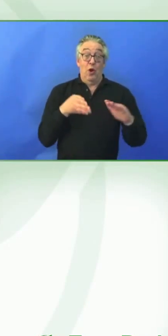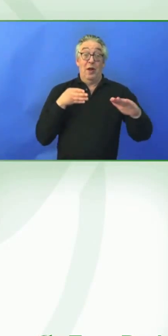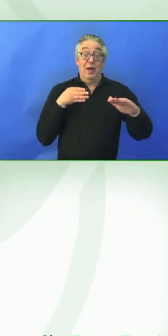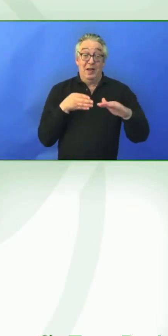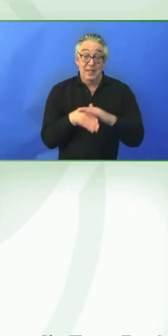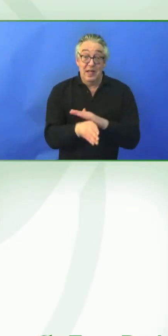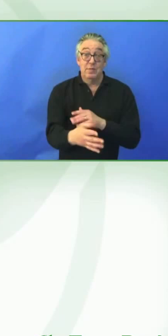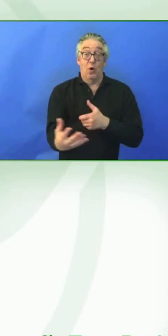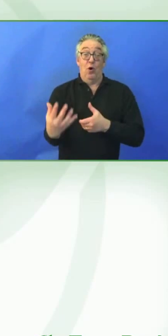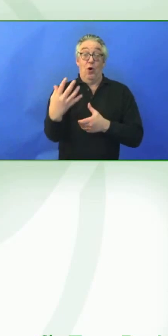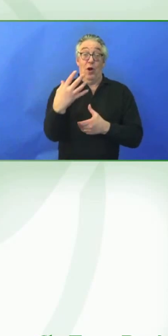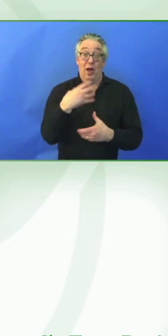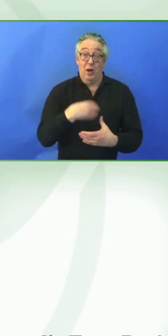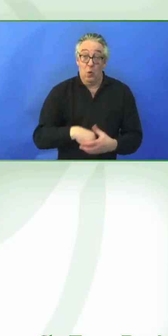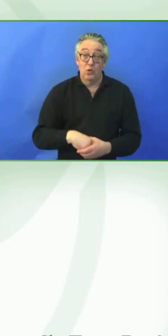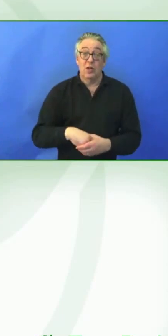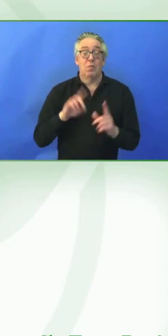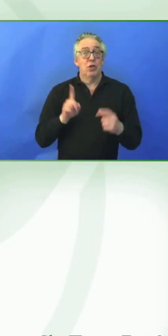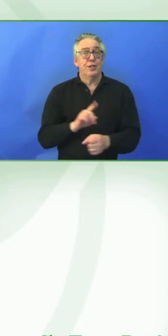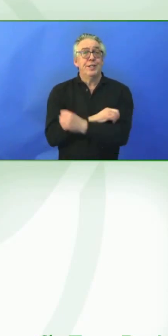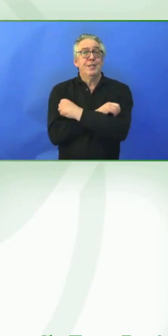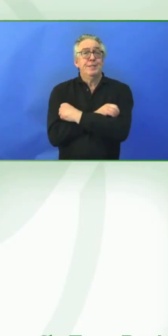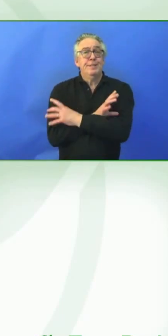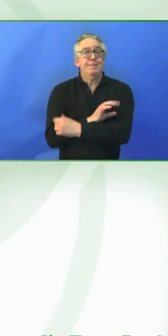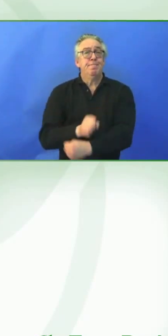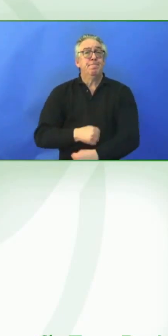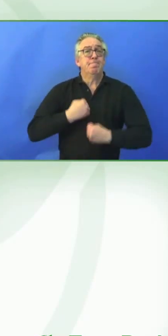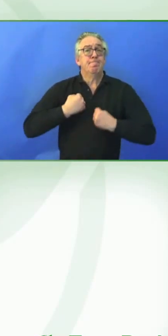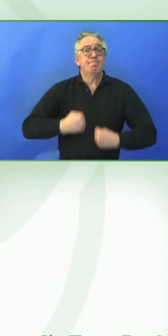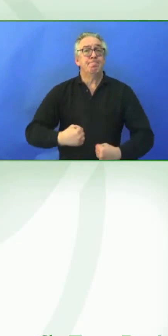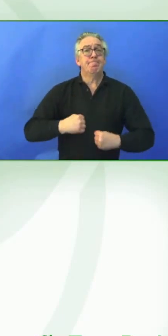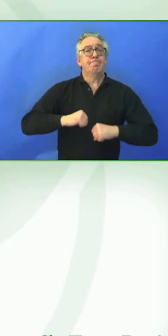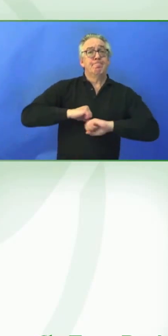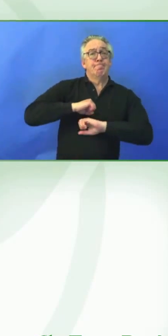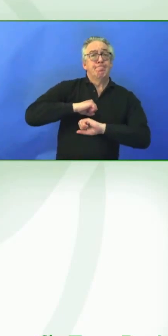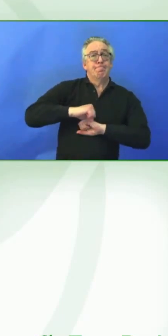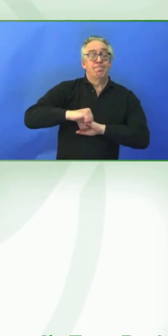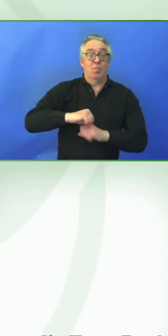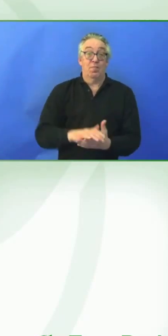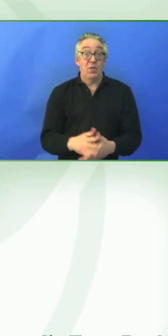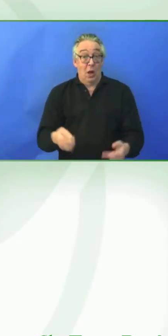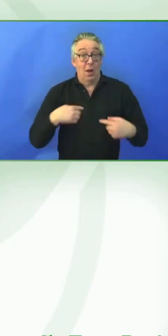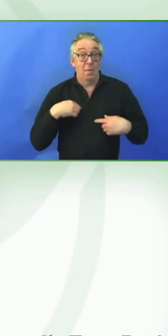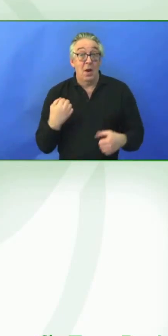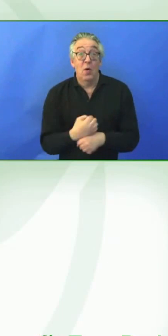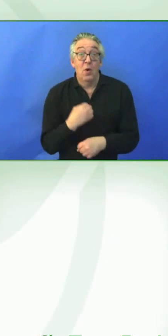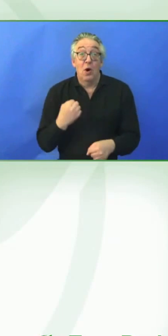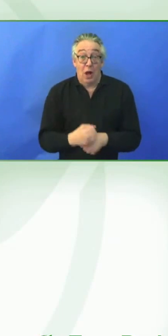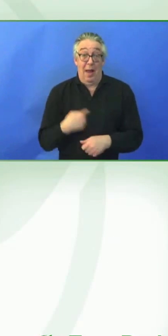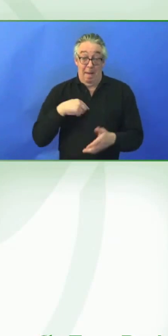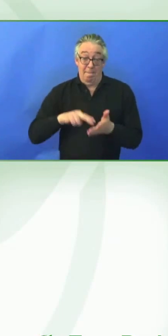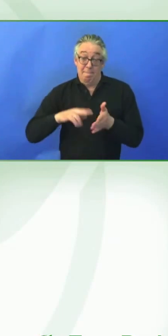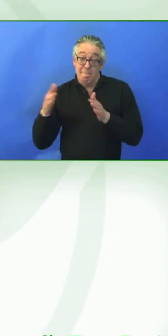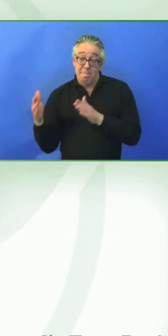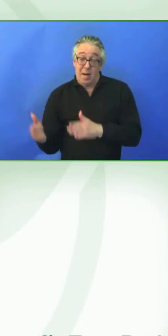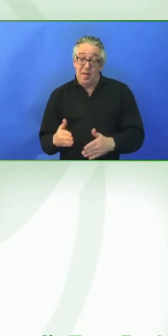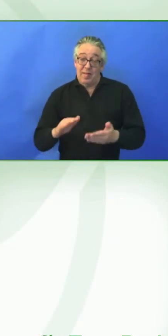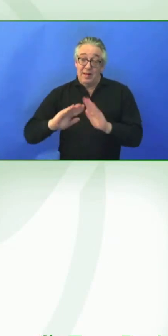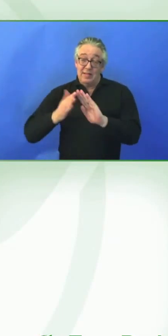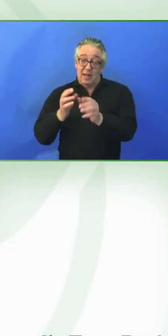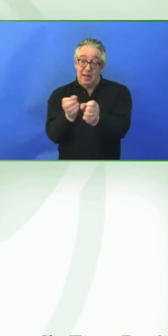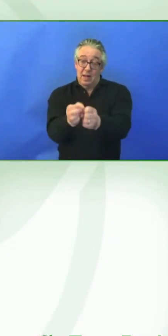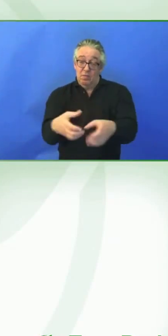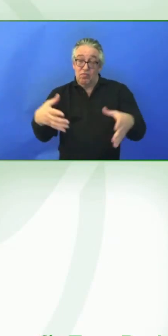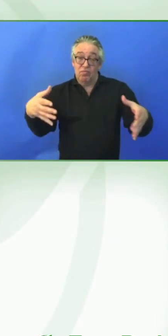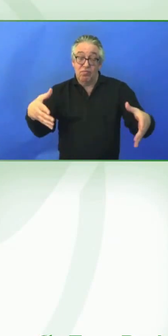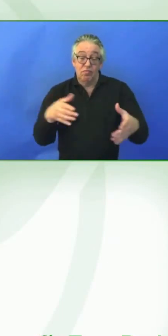for myself as an urban planner, as somebody that helped negotiate the UN Convention on the